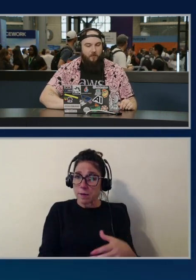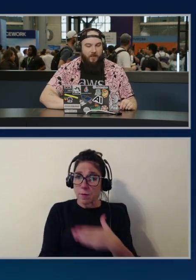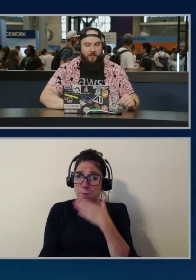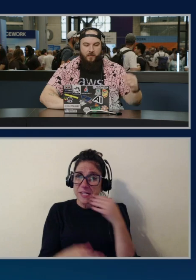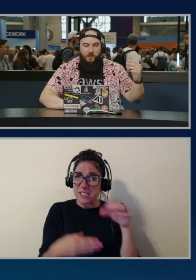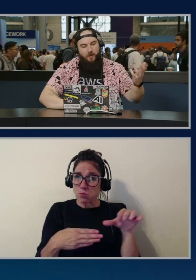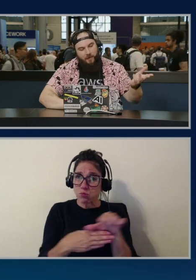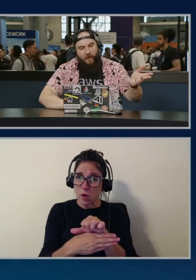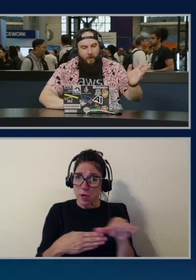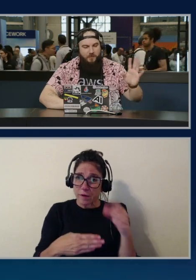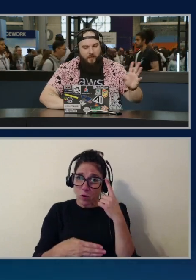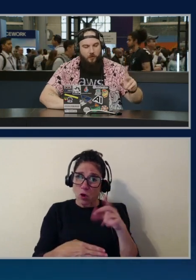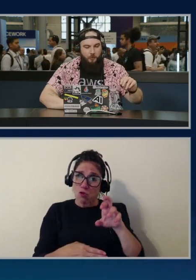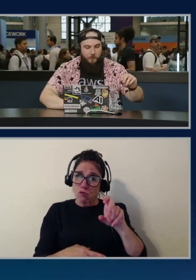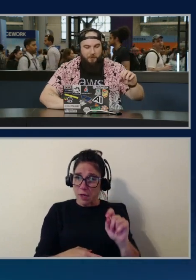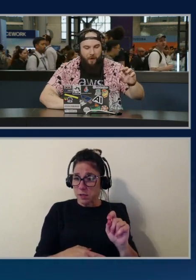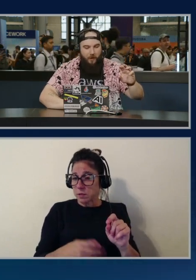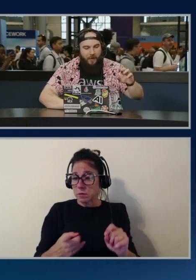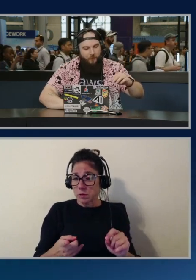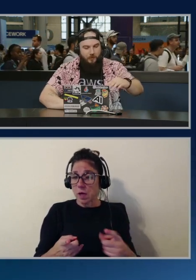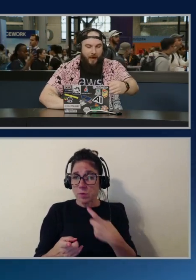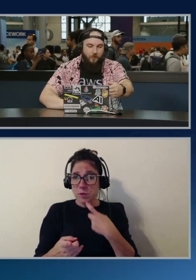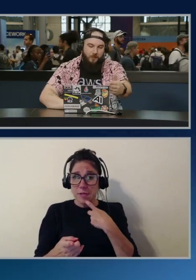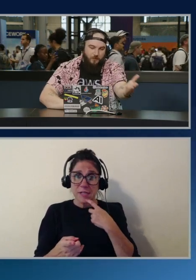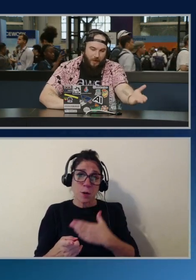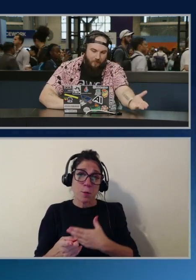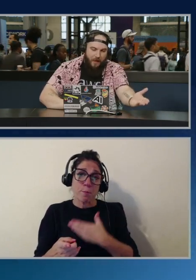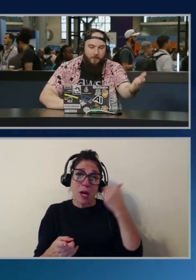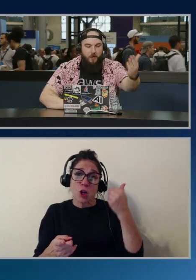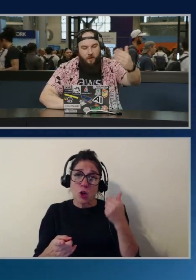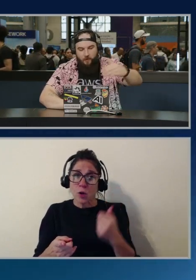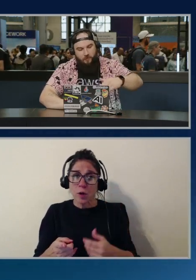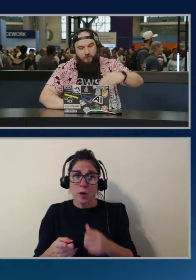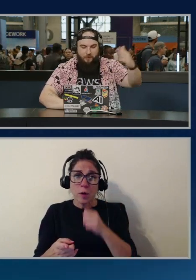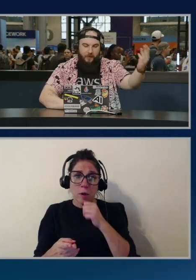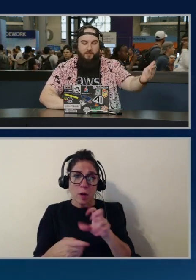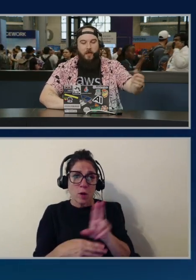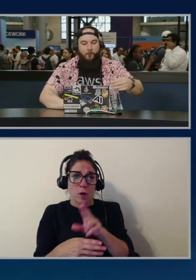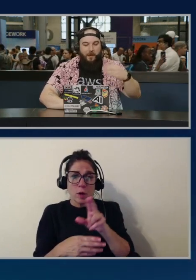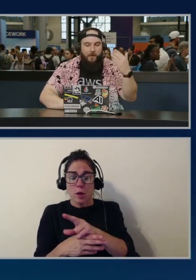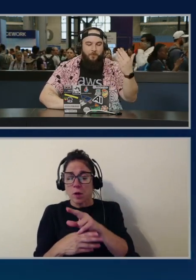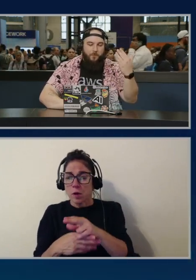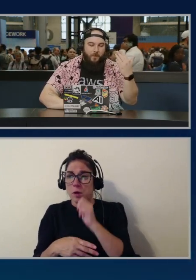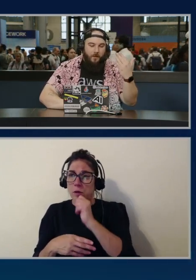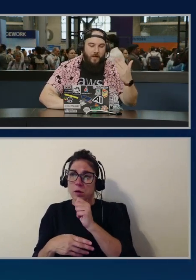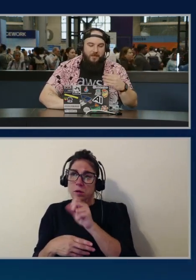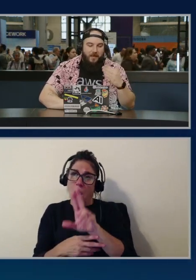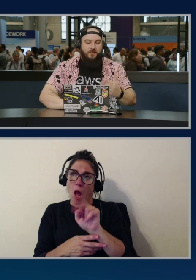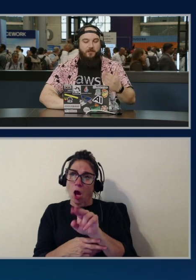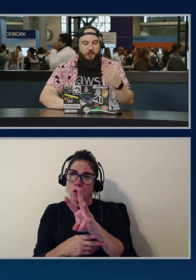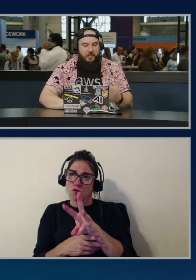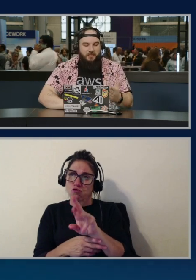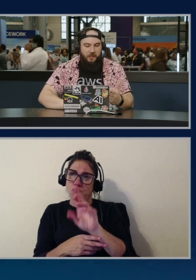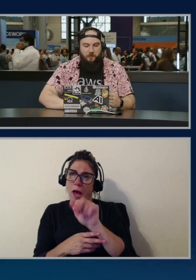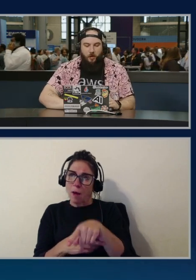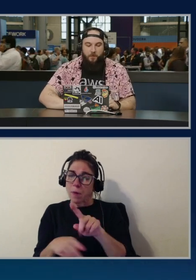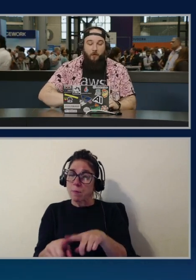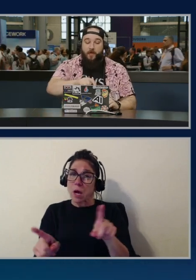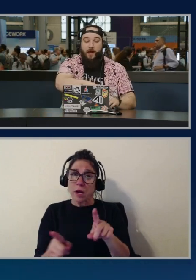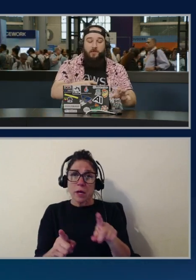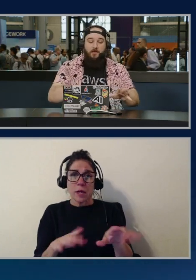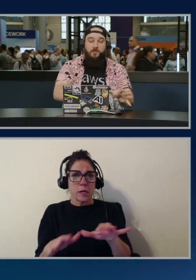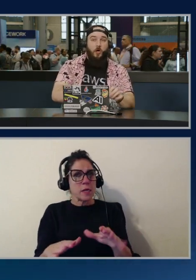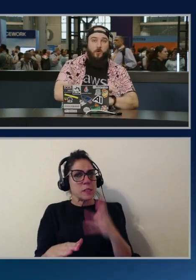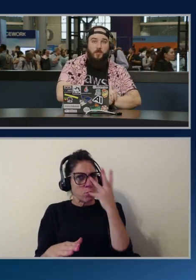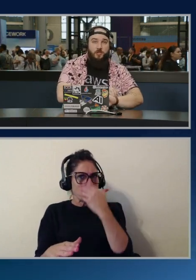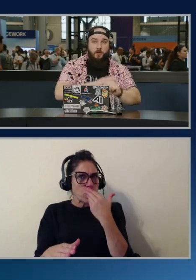like Rust. Like, I would say it could be better. Like, I would not use an unwrap here. I would do something else. But like, it does a decently good job. Now,